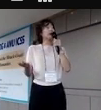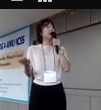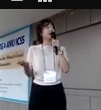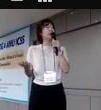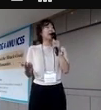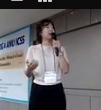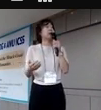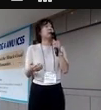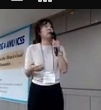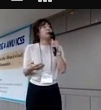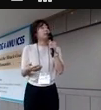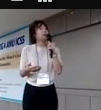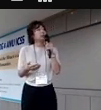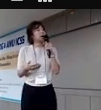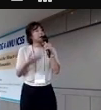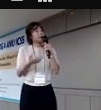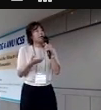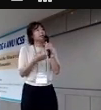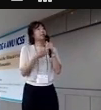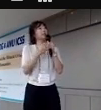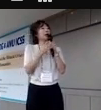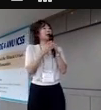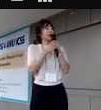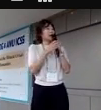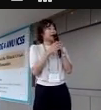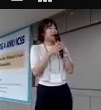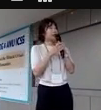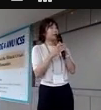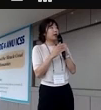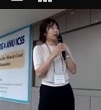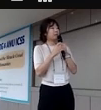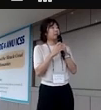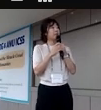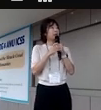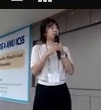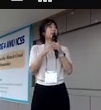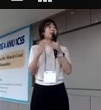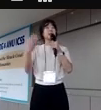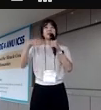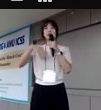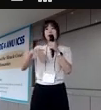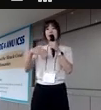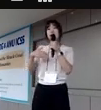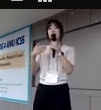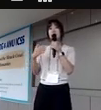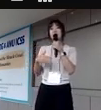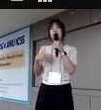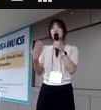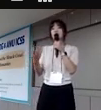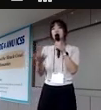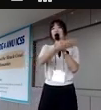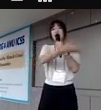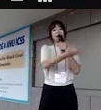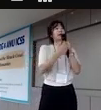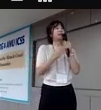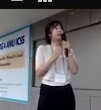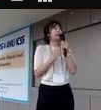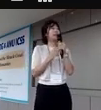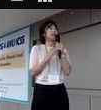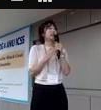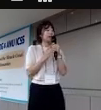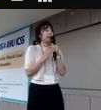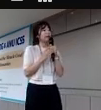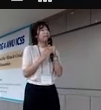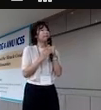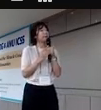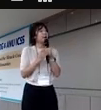not ungrammatical, which is surprisingly not an observation that has been focused on in the syntactic discussion of analyzing these as